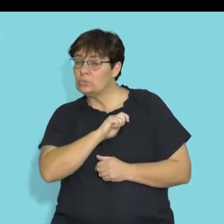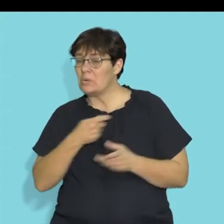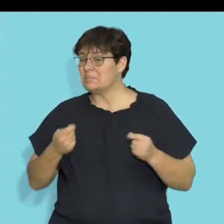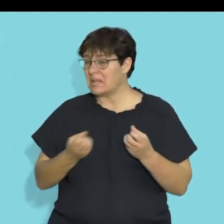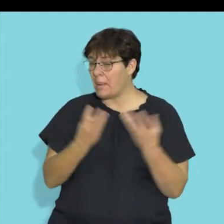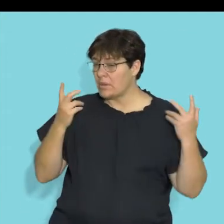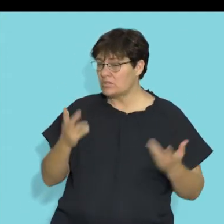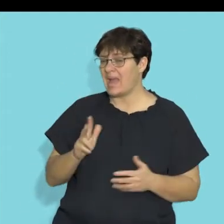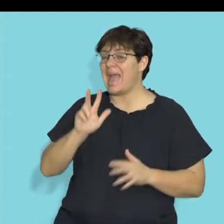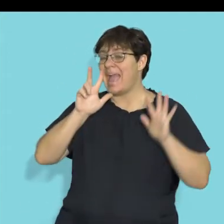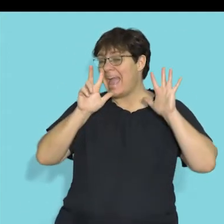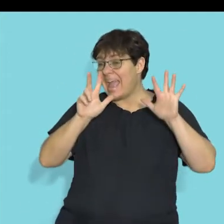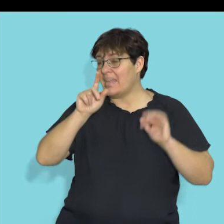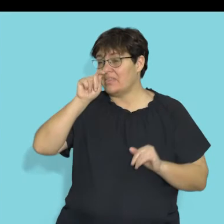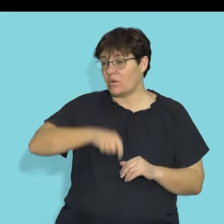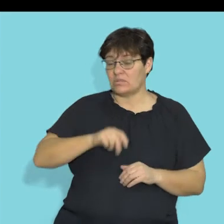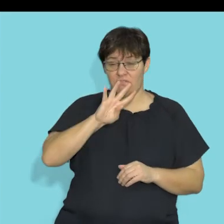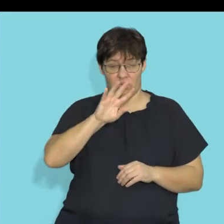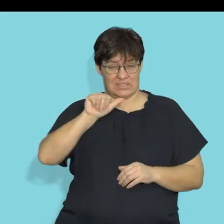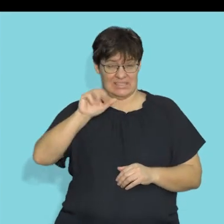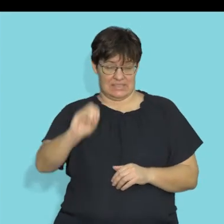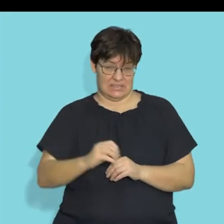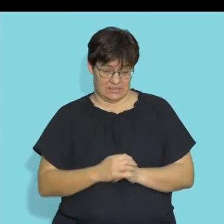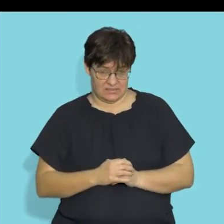you find that you spent